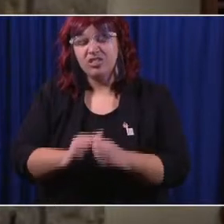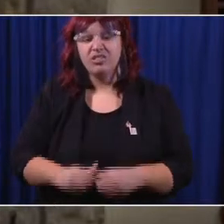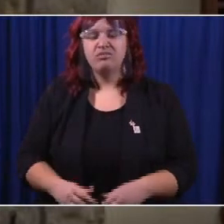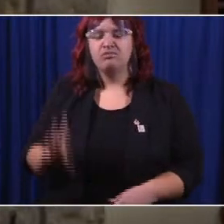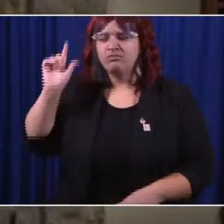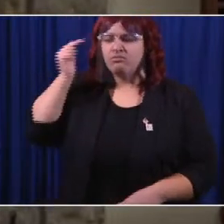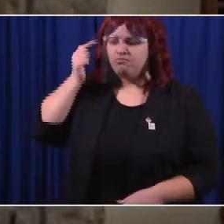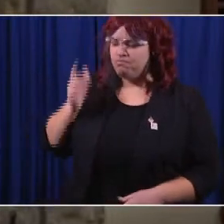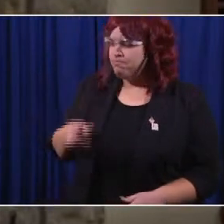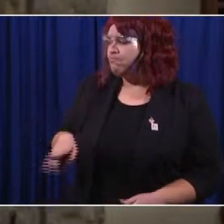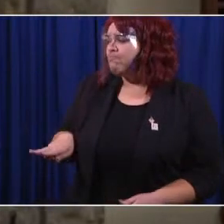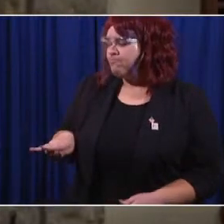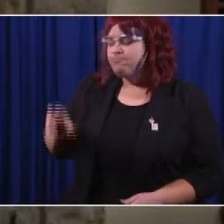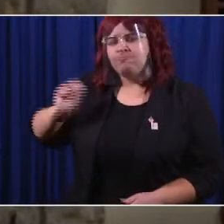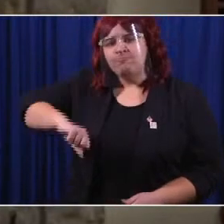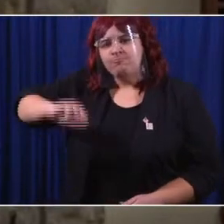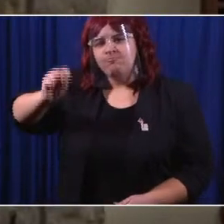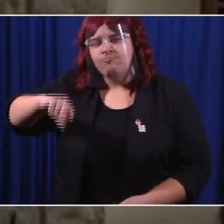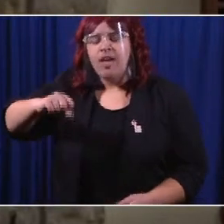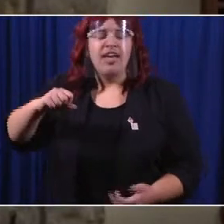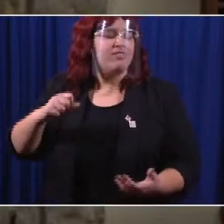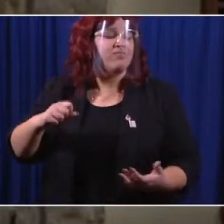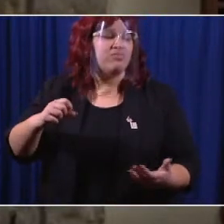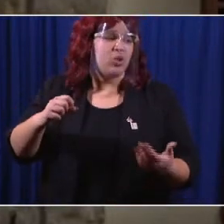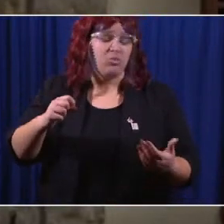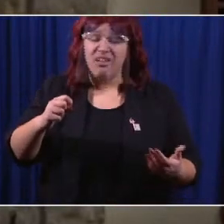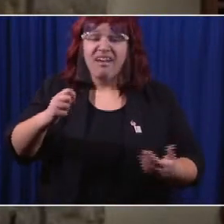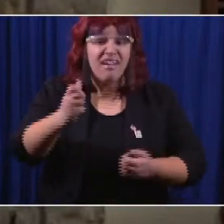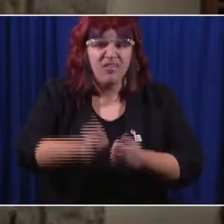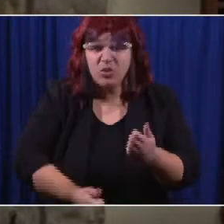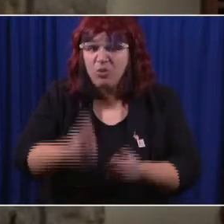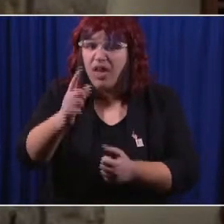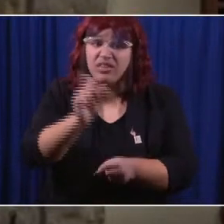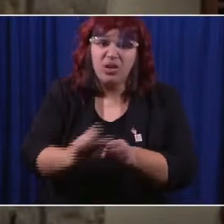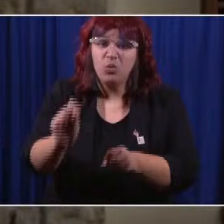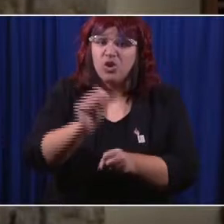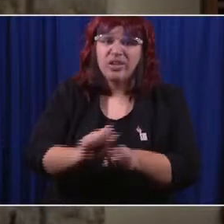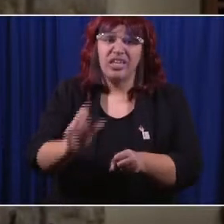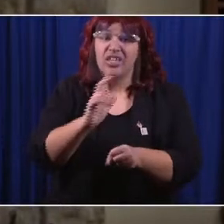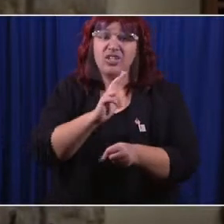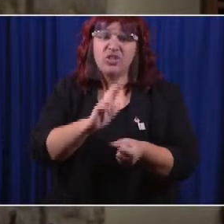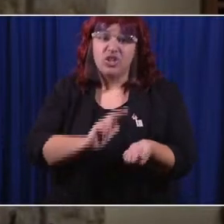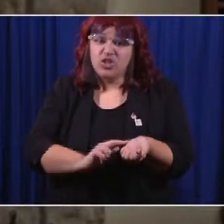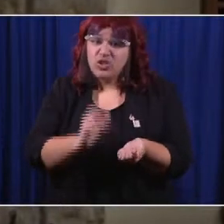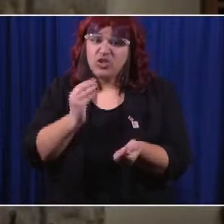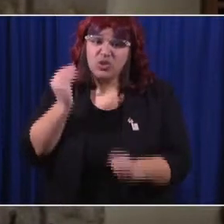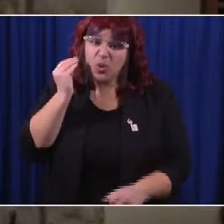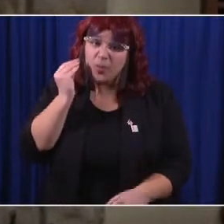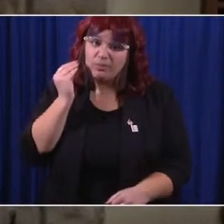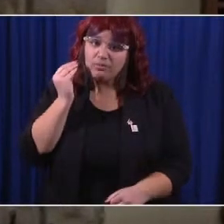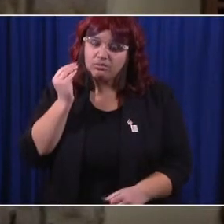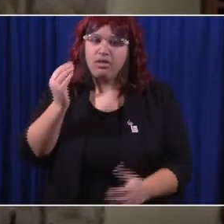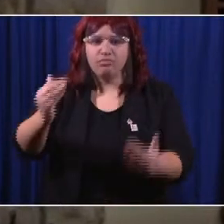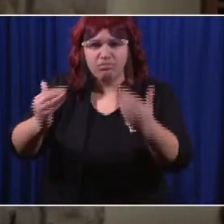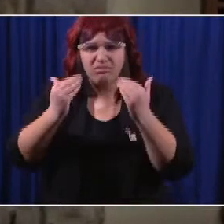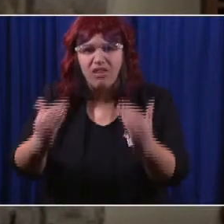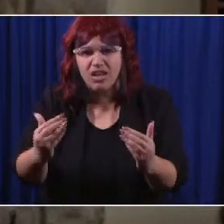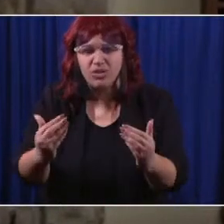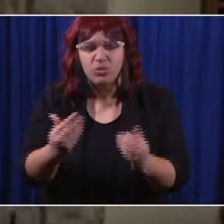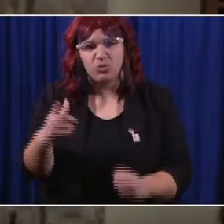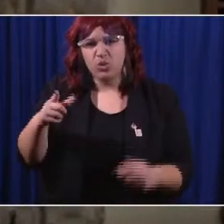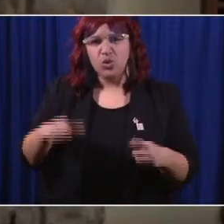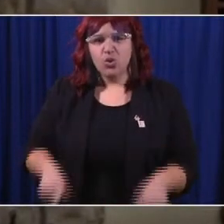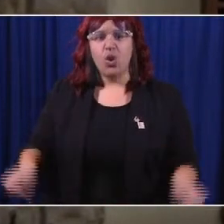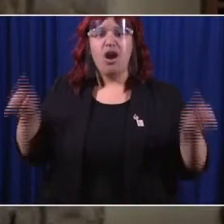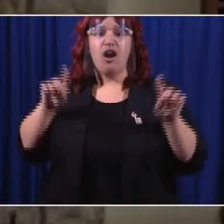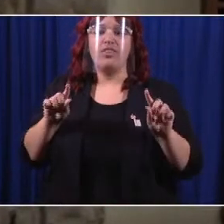living, for what you do out there. Because you're at the front line as well. You're dealing with the COVID.